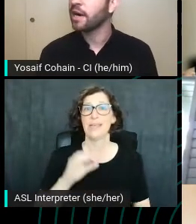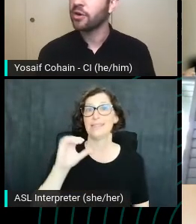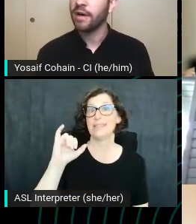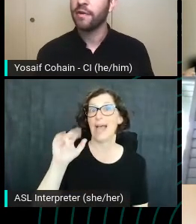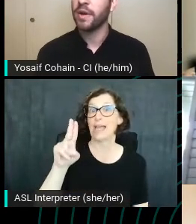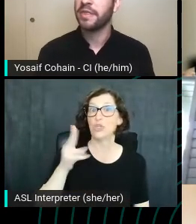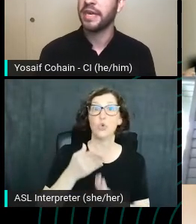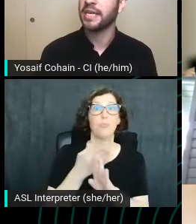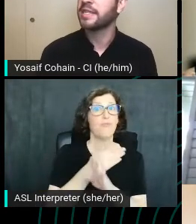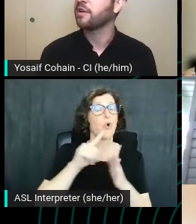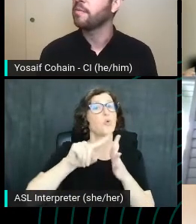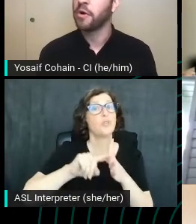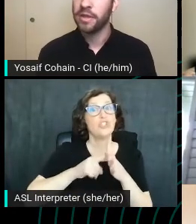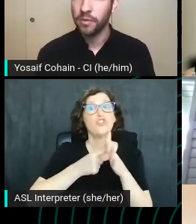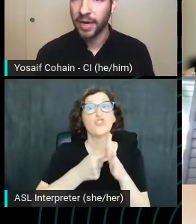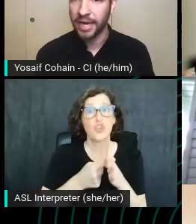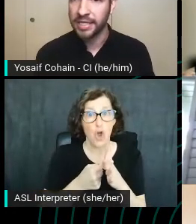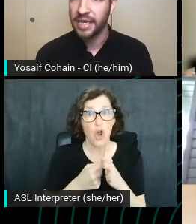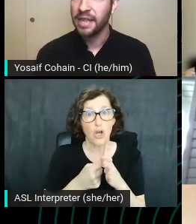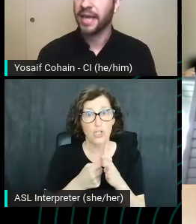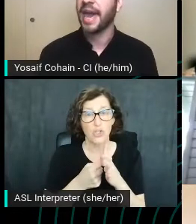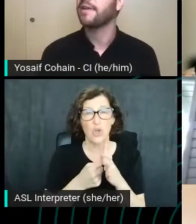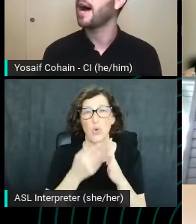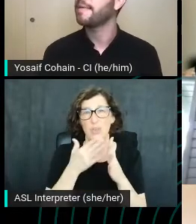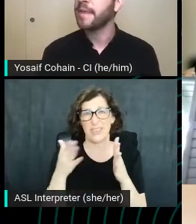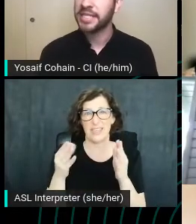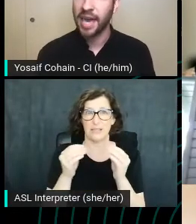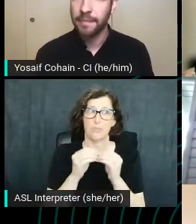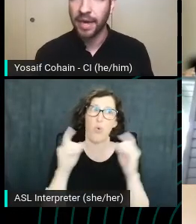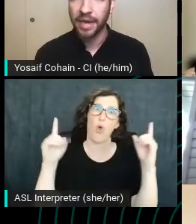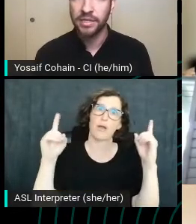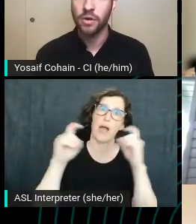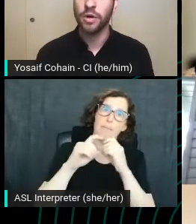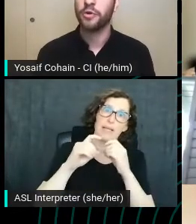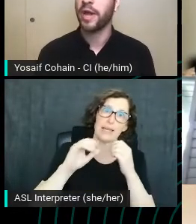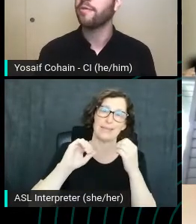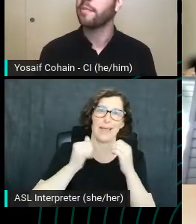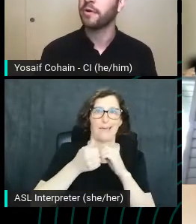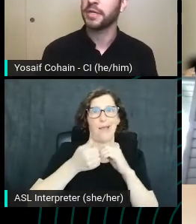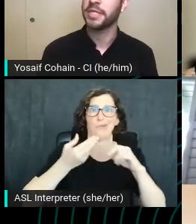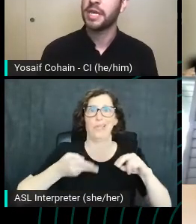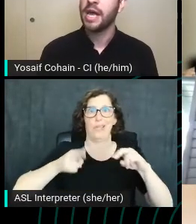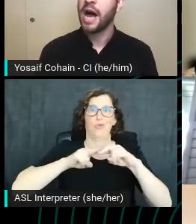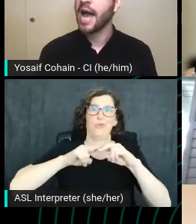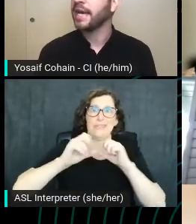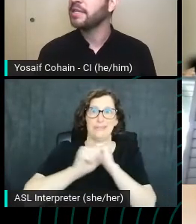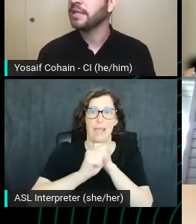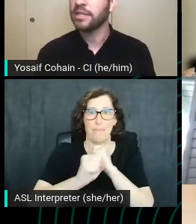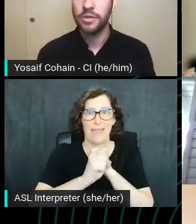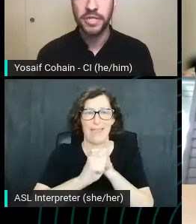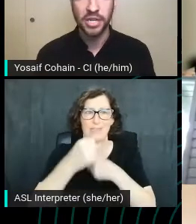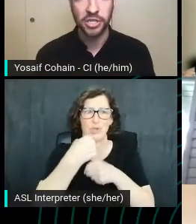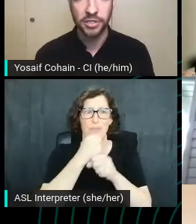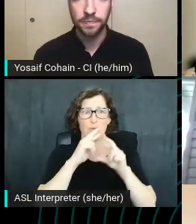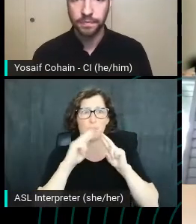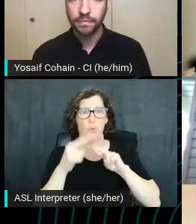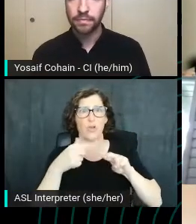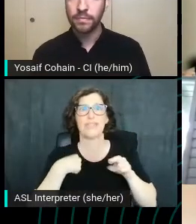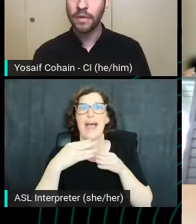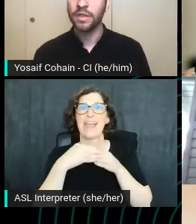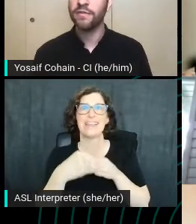we start off with things that are more in the weeds, like how to optimize campaigns or create reports, I get to lead 2